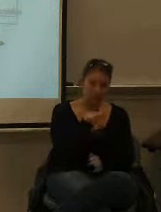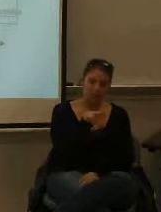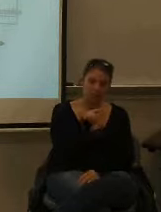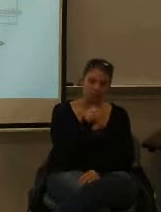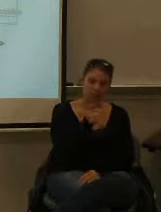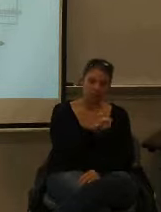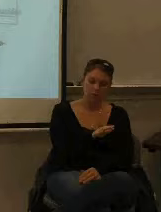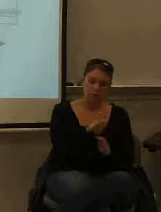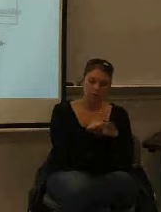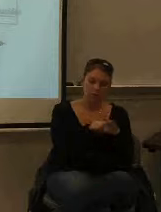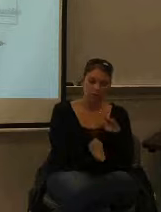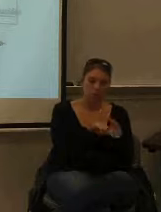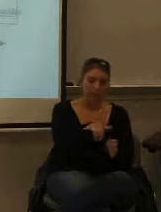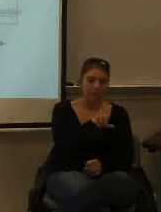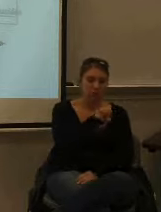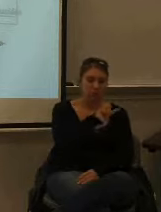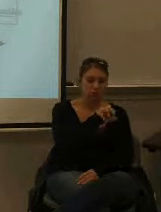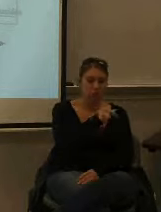immediately below that sewage outflow.